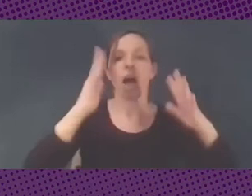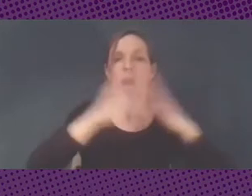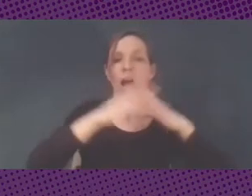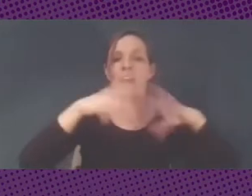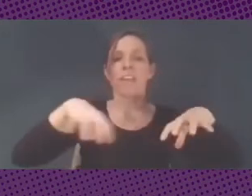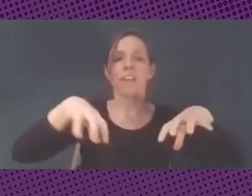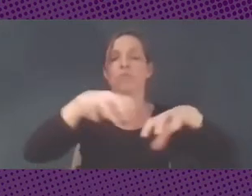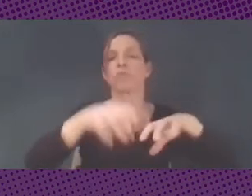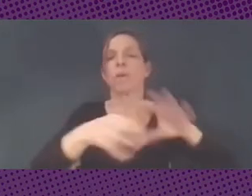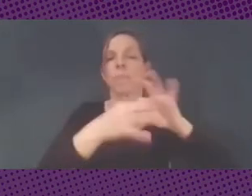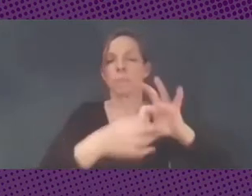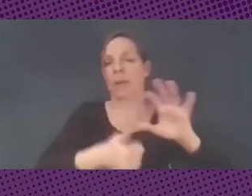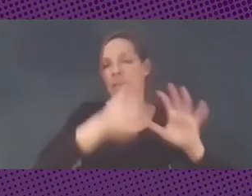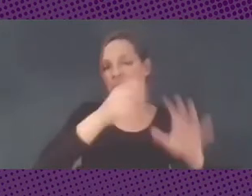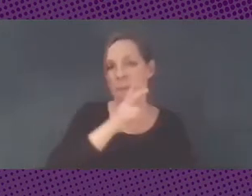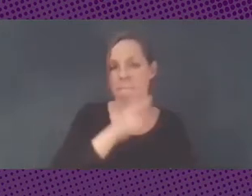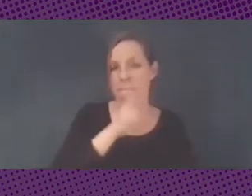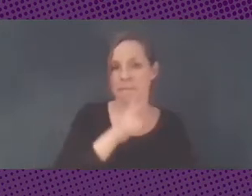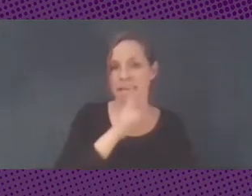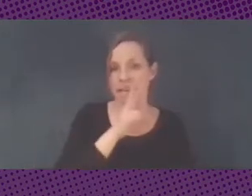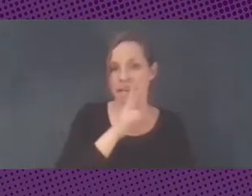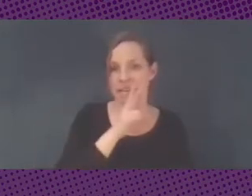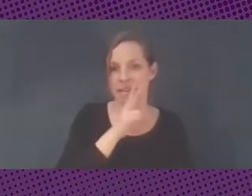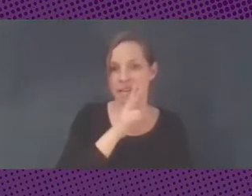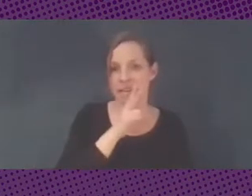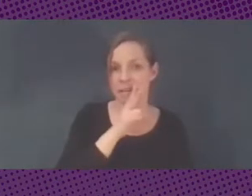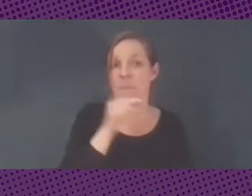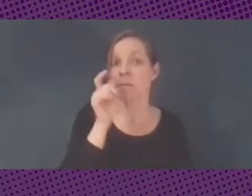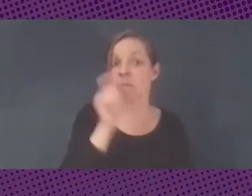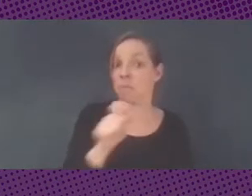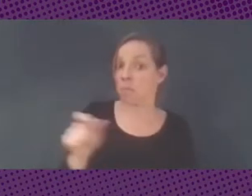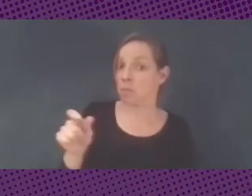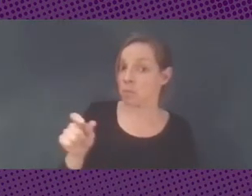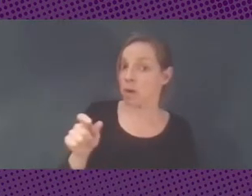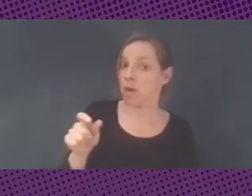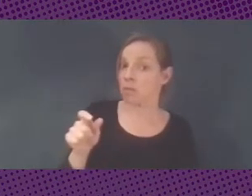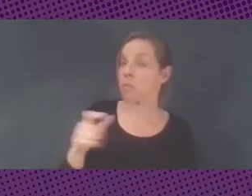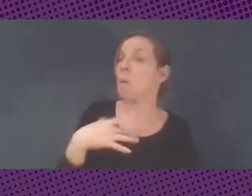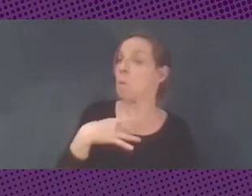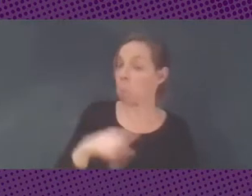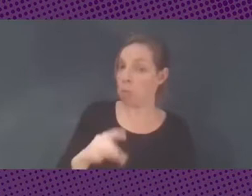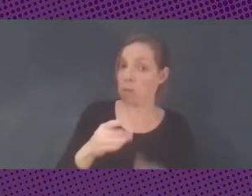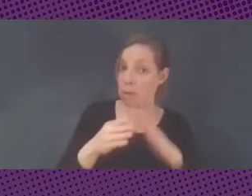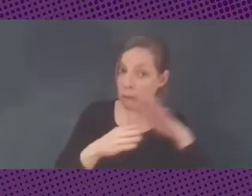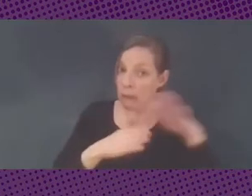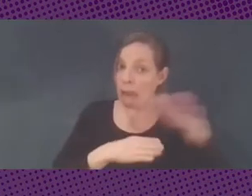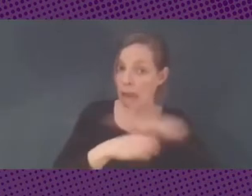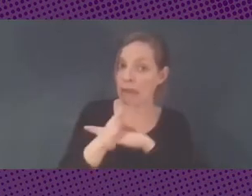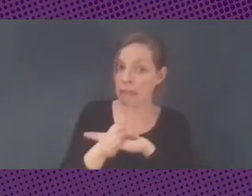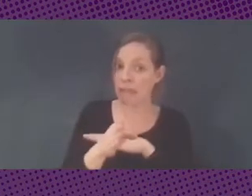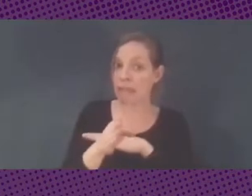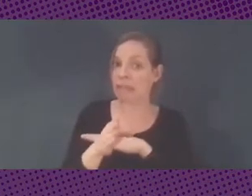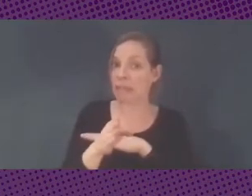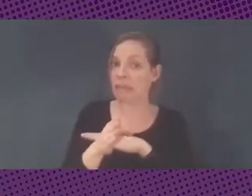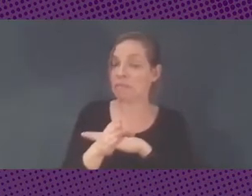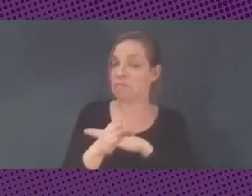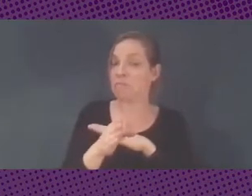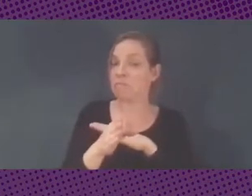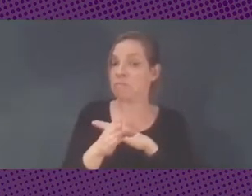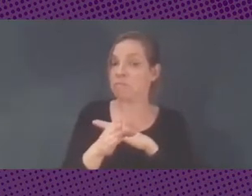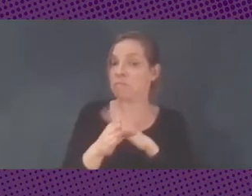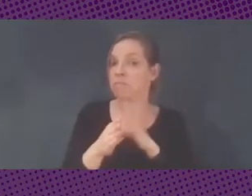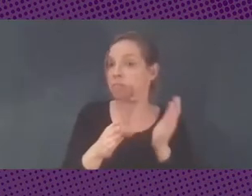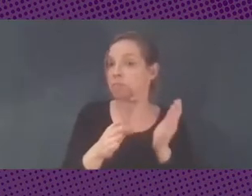Citizens can access these green public infrastructure. And here I'm referring to transport. Here I'm referring to green